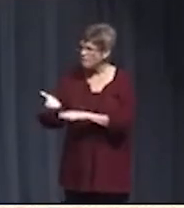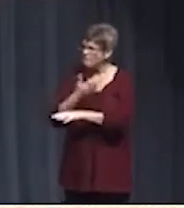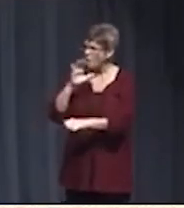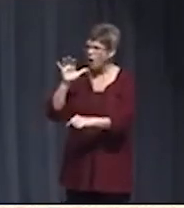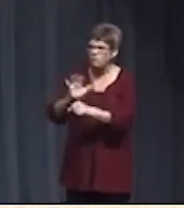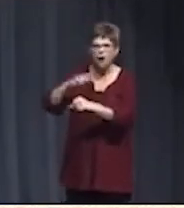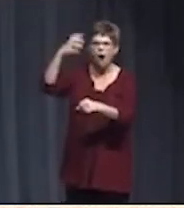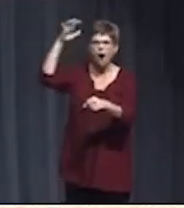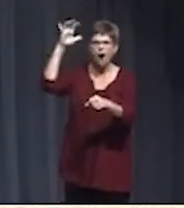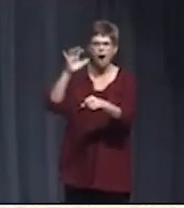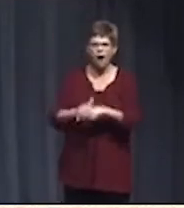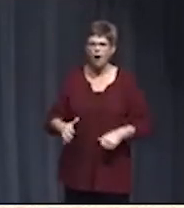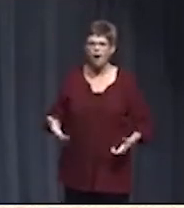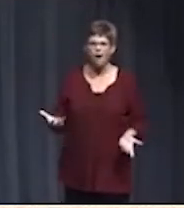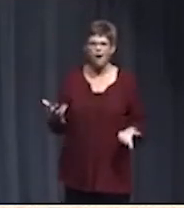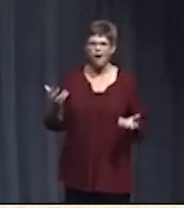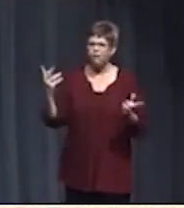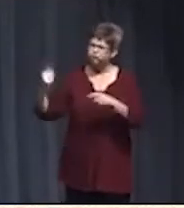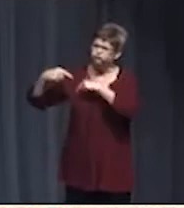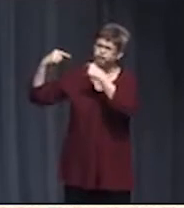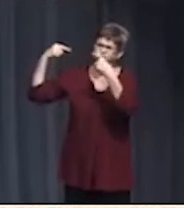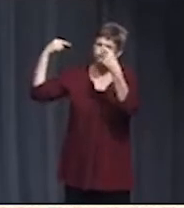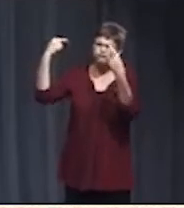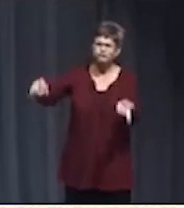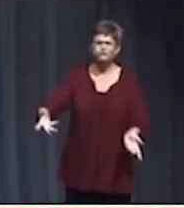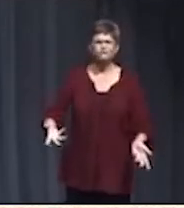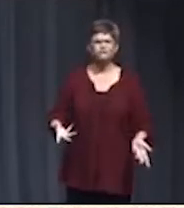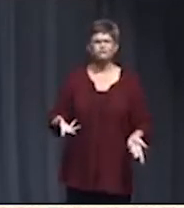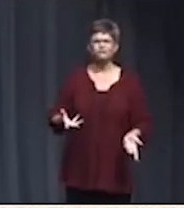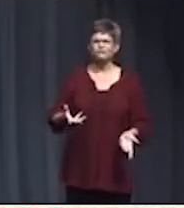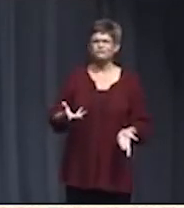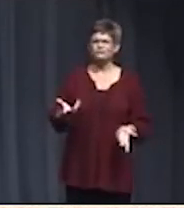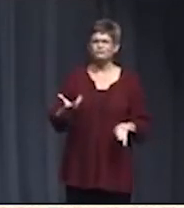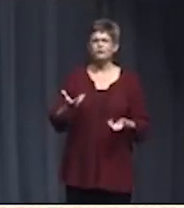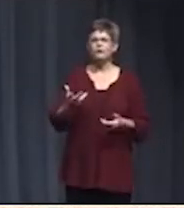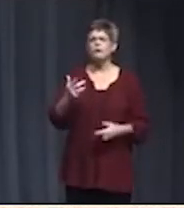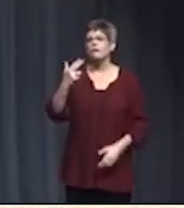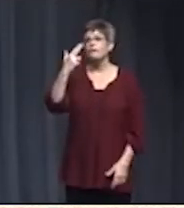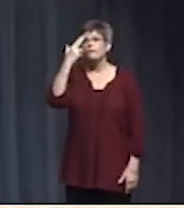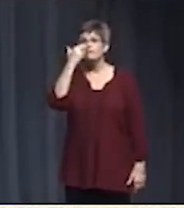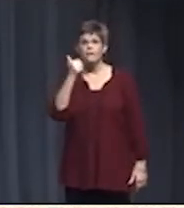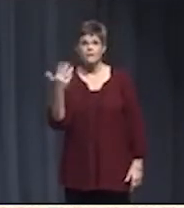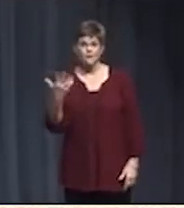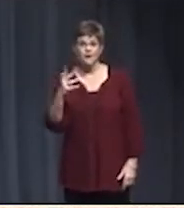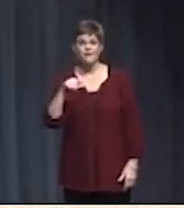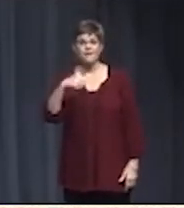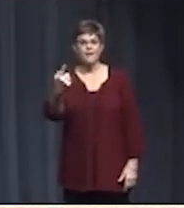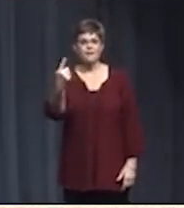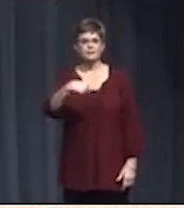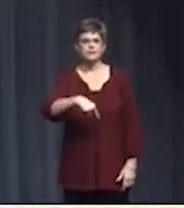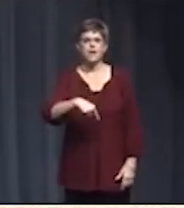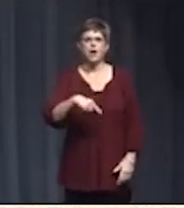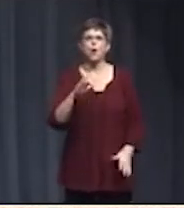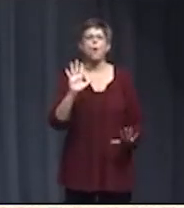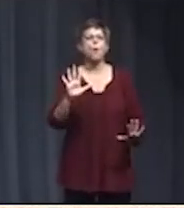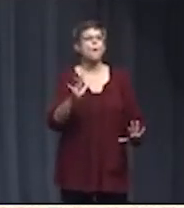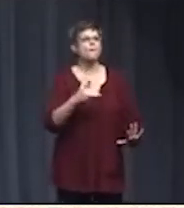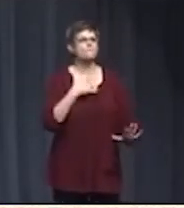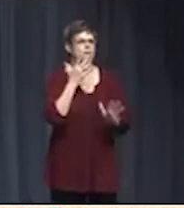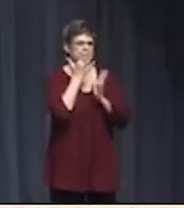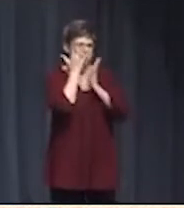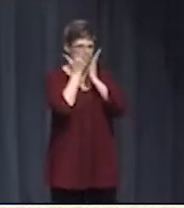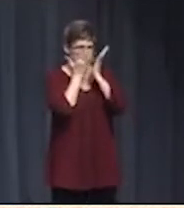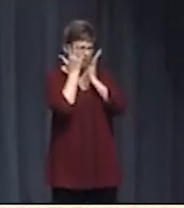anything in 4 years of knowing him. Not like that. The funny part was the next day he was so apologetic to my